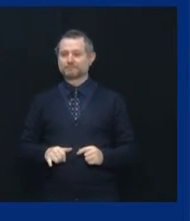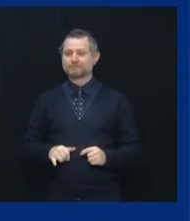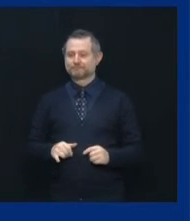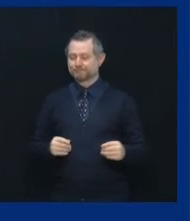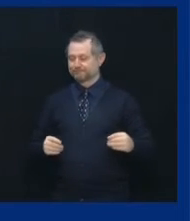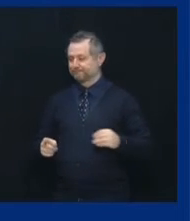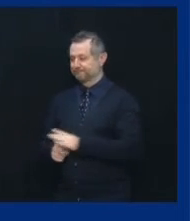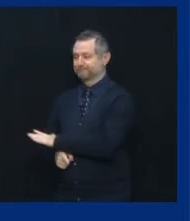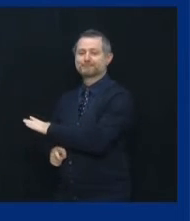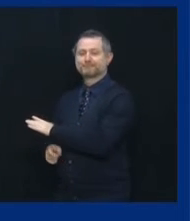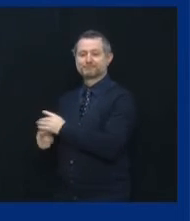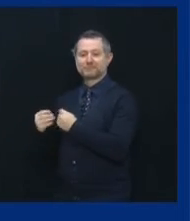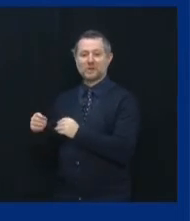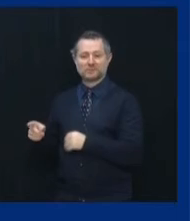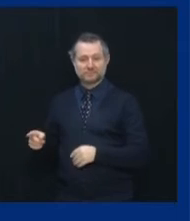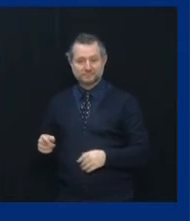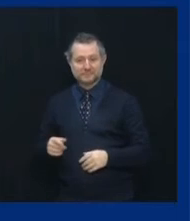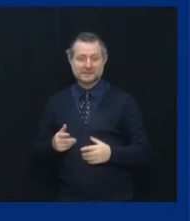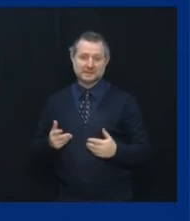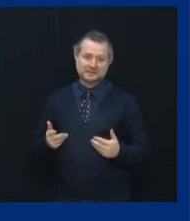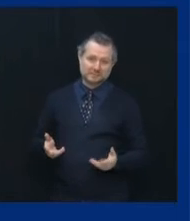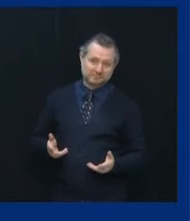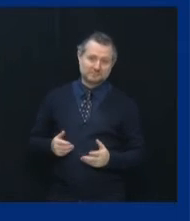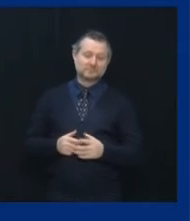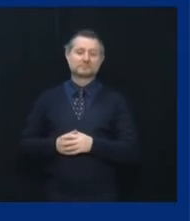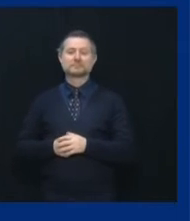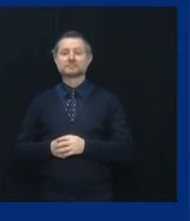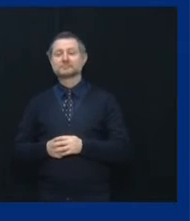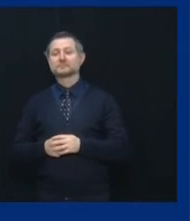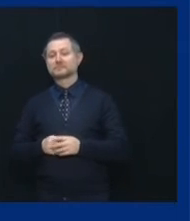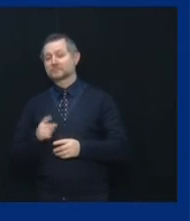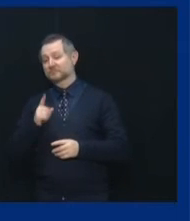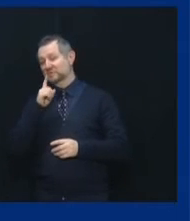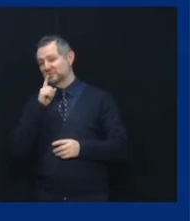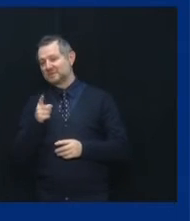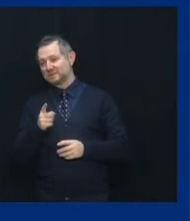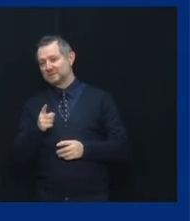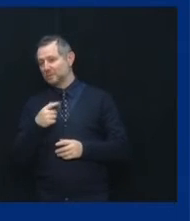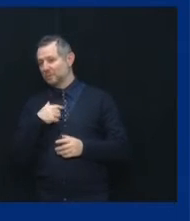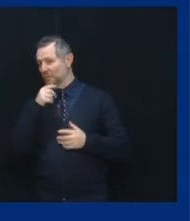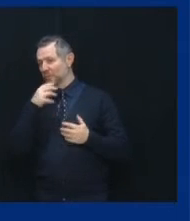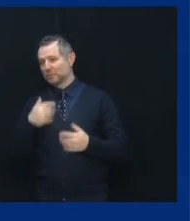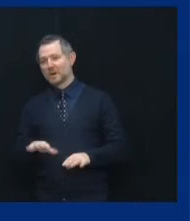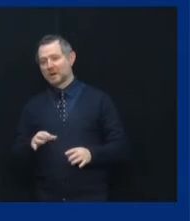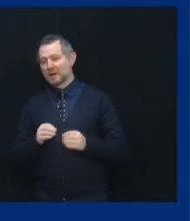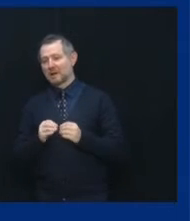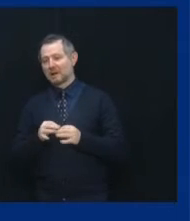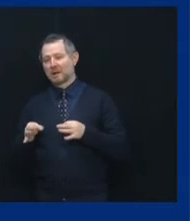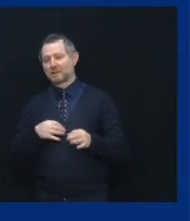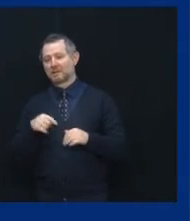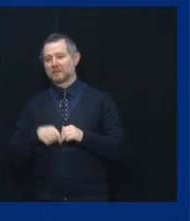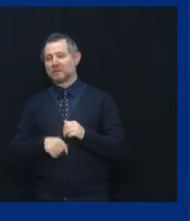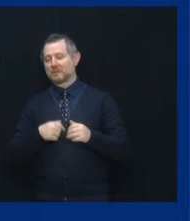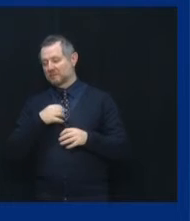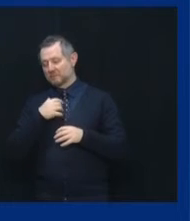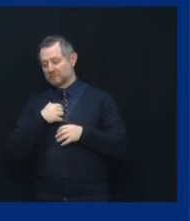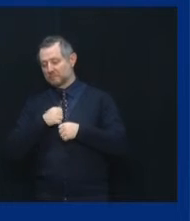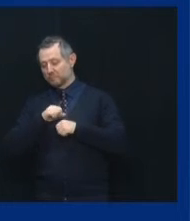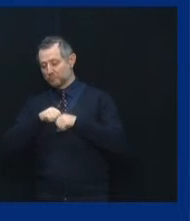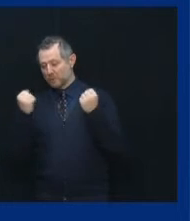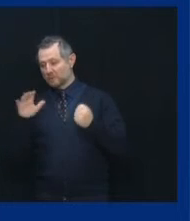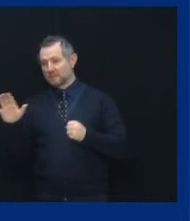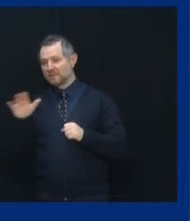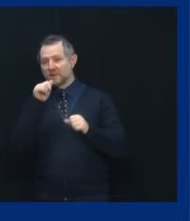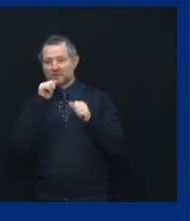and was infected. Let me leave it there because I don't want to violate any privacy rights. But Dr. Zucker, do you want to